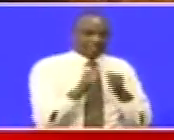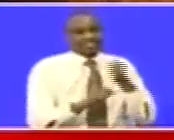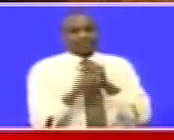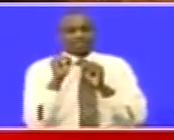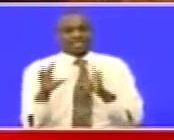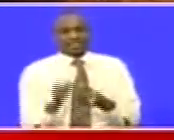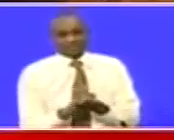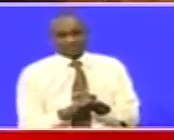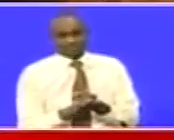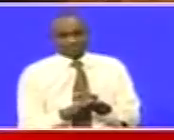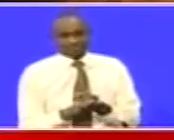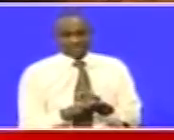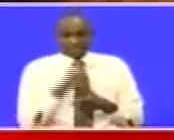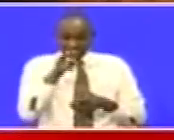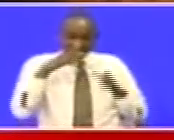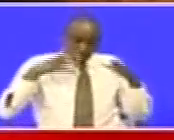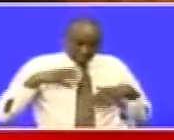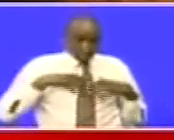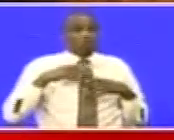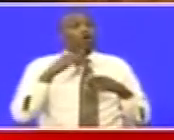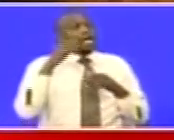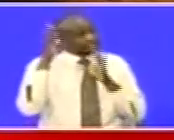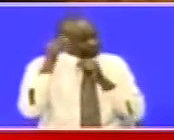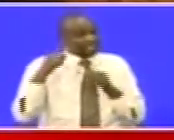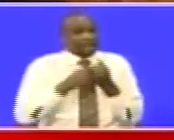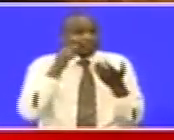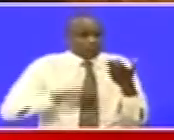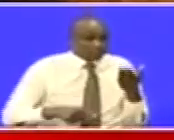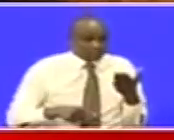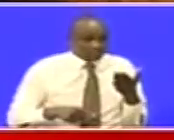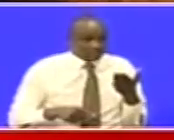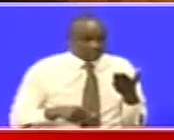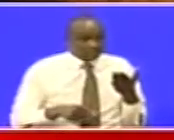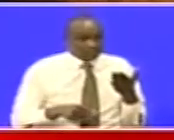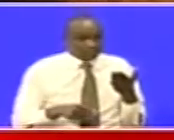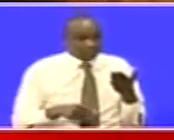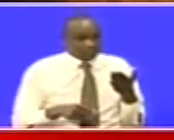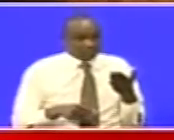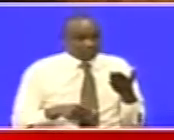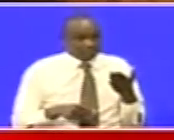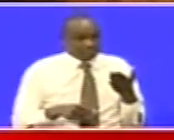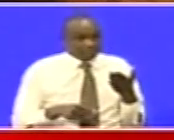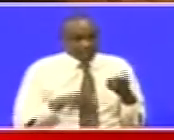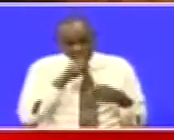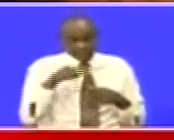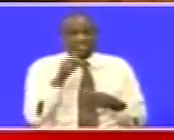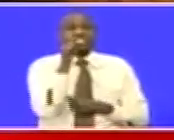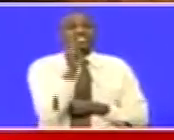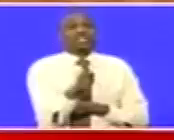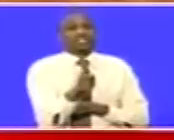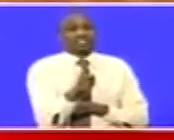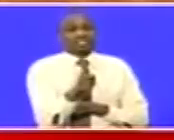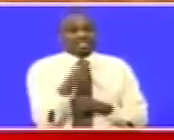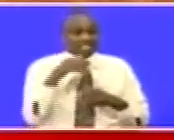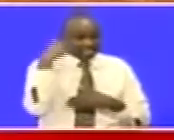What are the applicants expecting will happen with regard to those four judges in